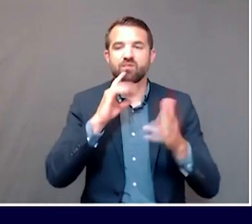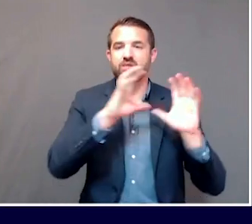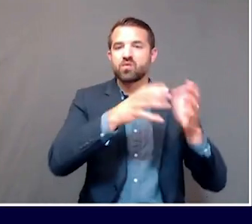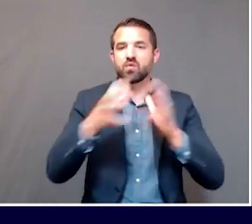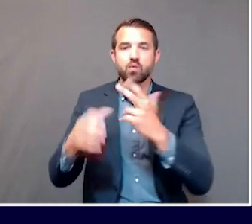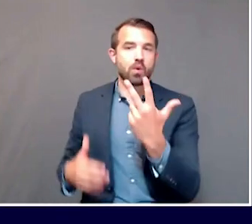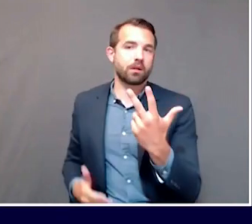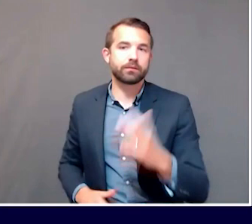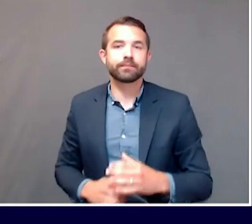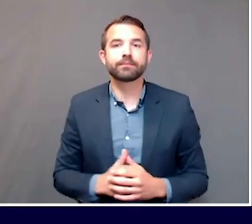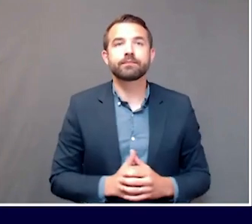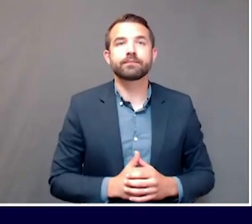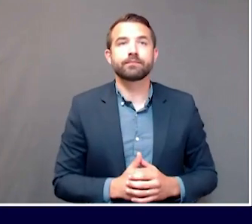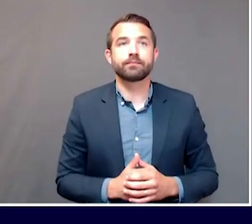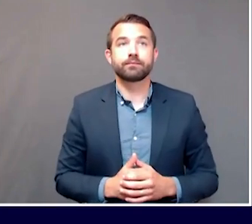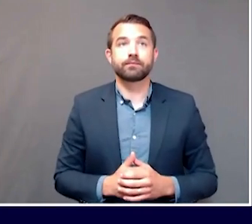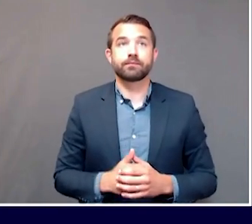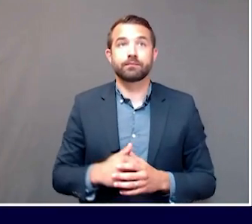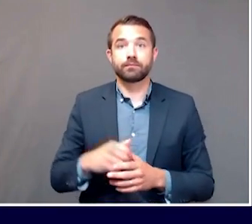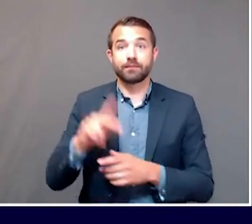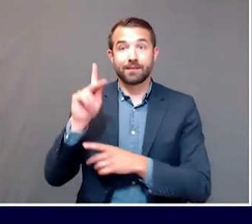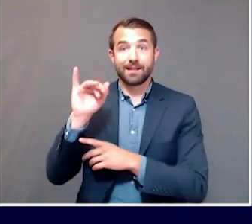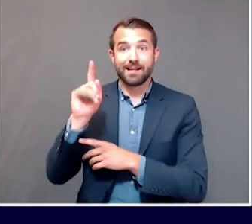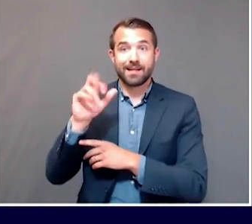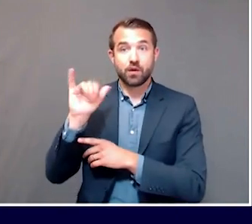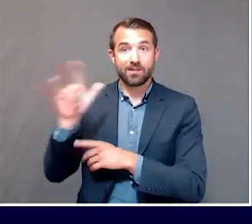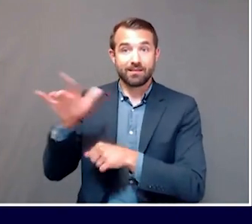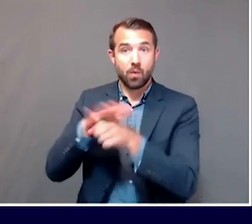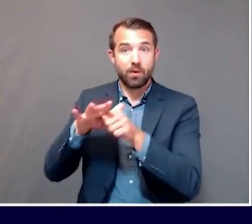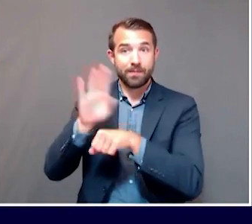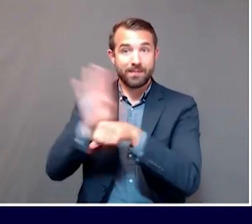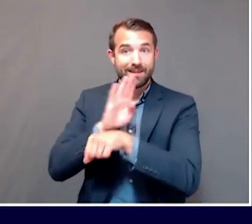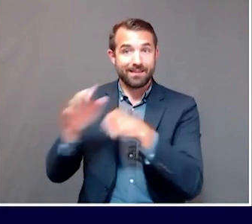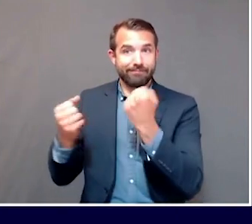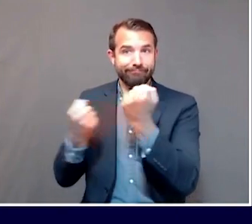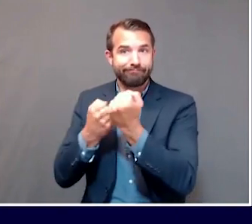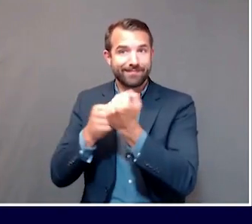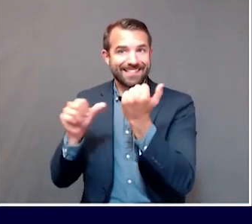different from the business assistance in Brewer, for instance. But